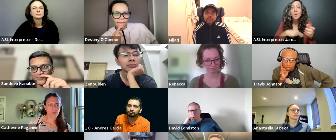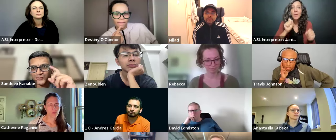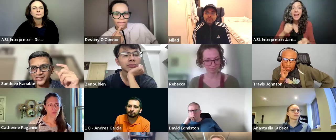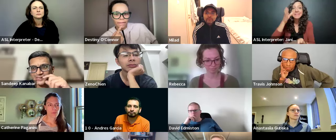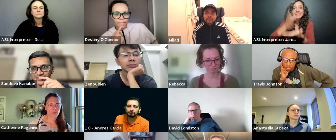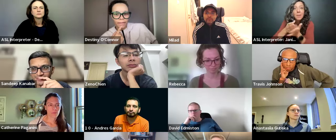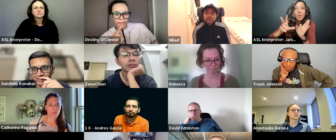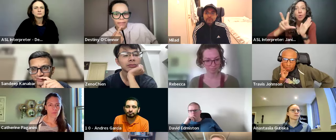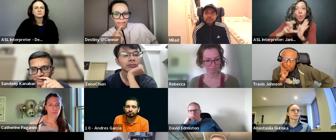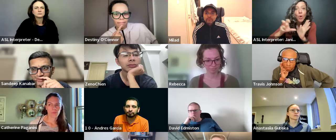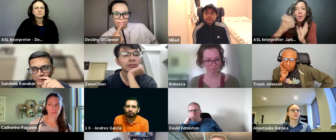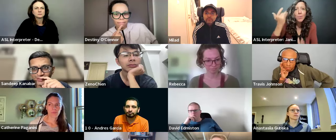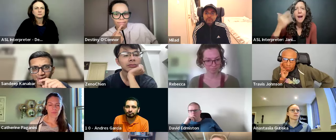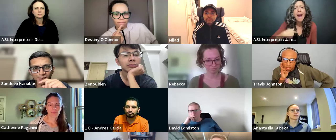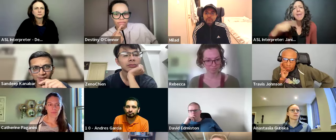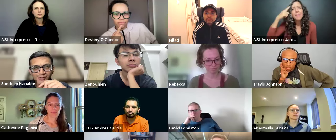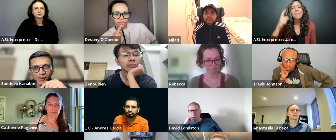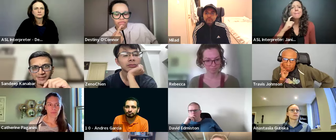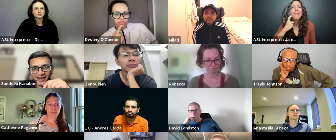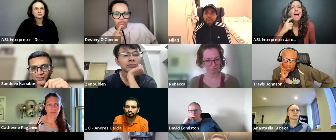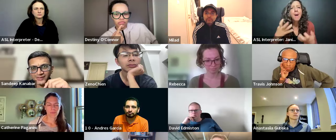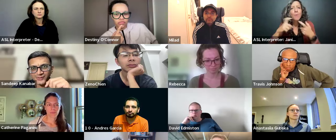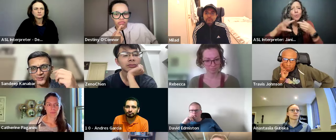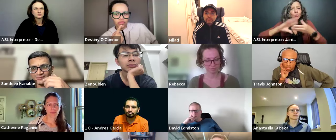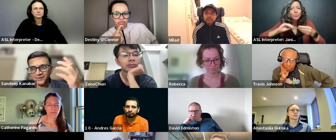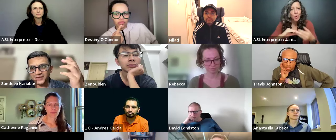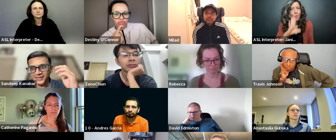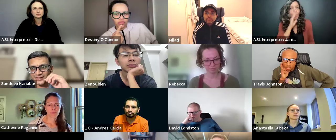also wanted to discuss something. So I think we can stop the